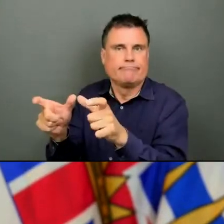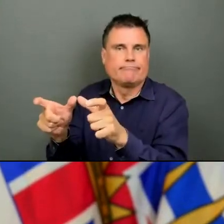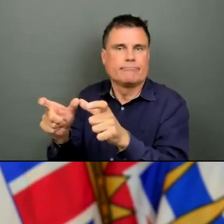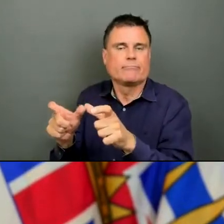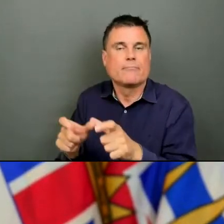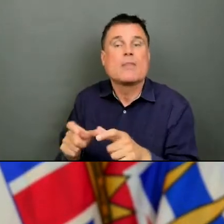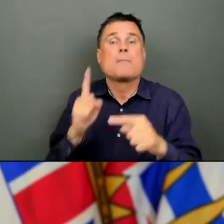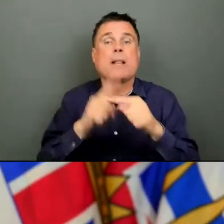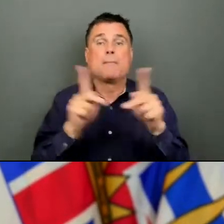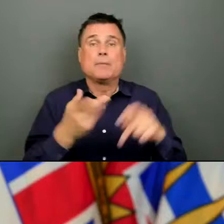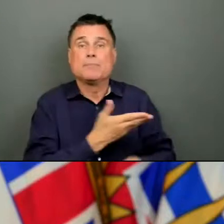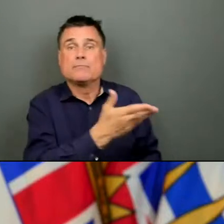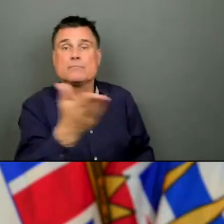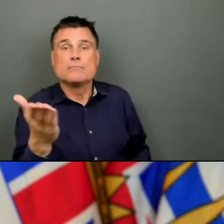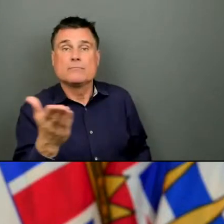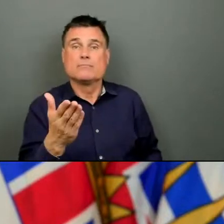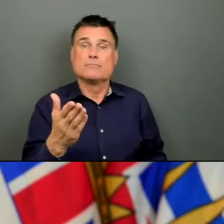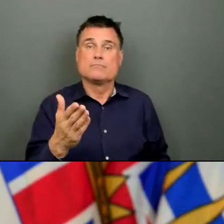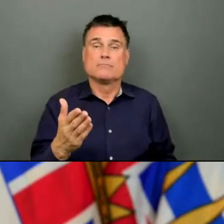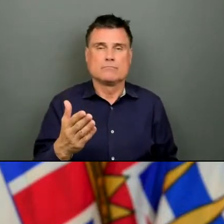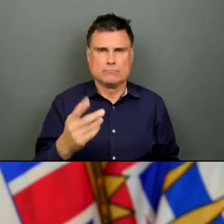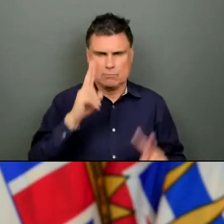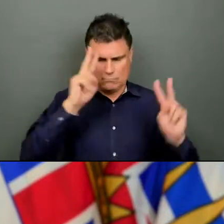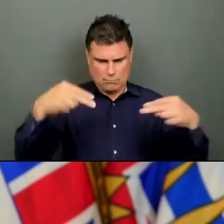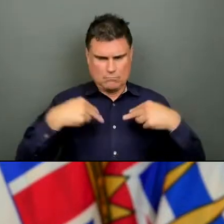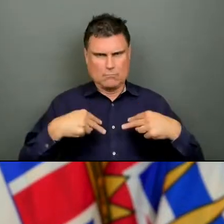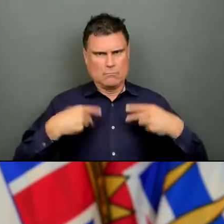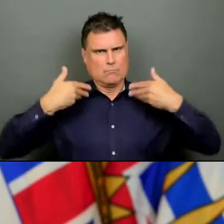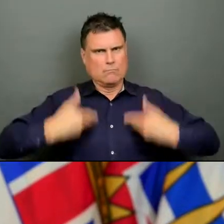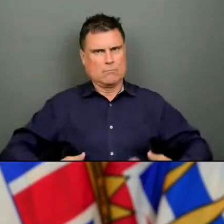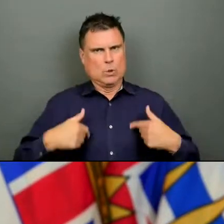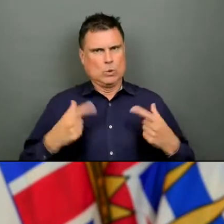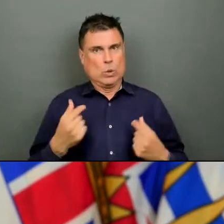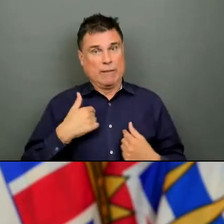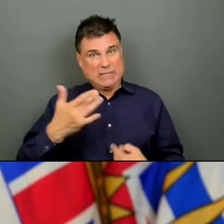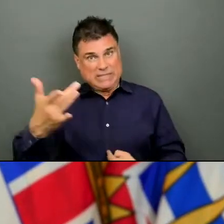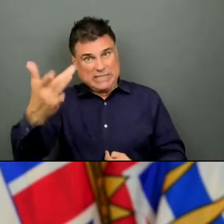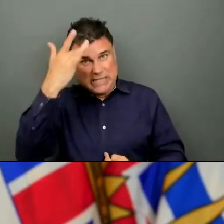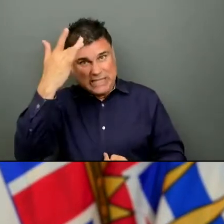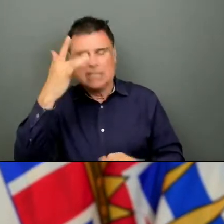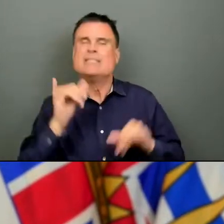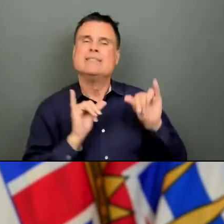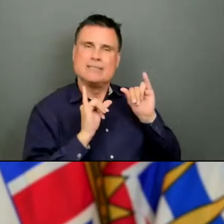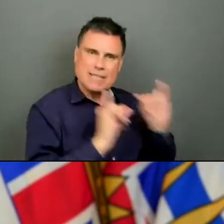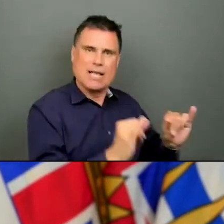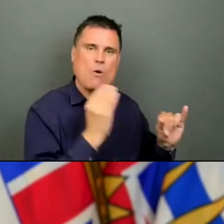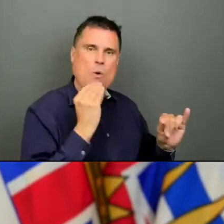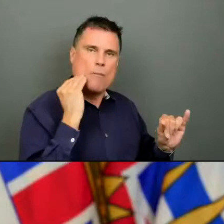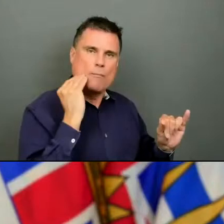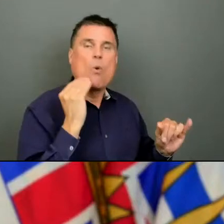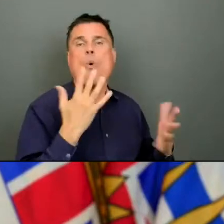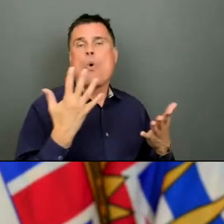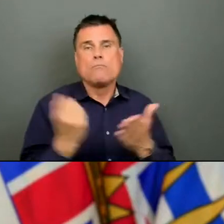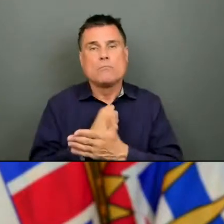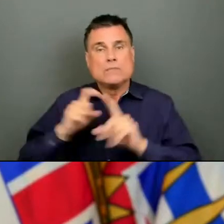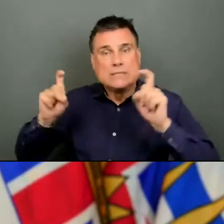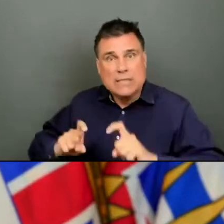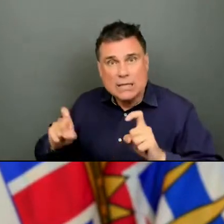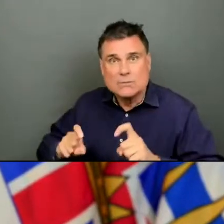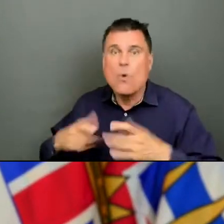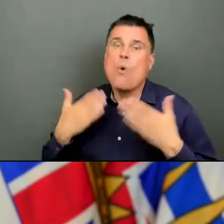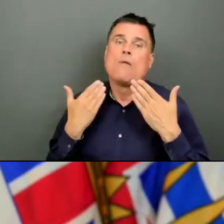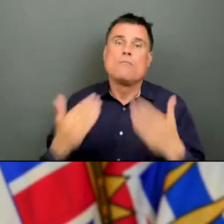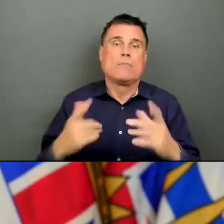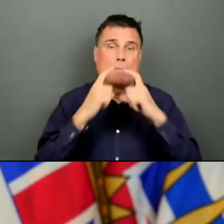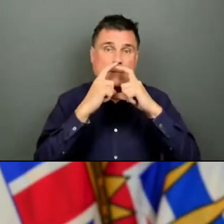to do personally and individually, things like staying home if we're sick, getting tested, wearing masks in specific